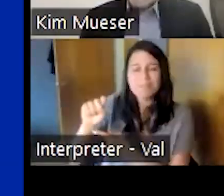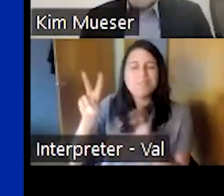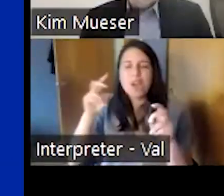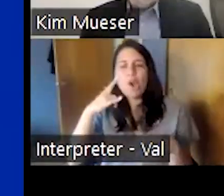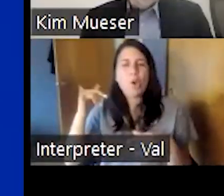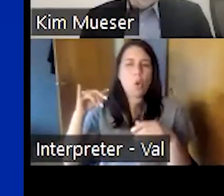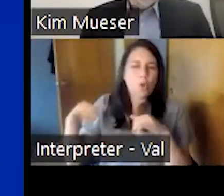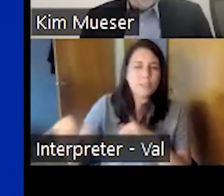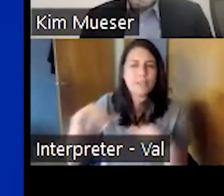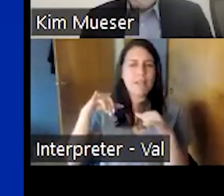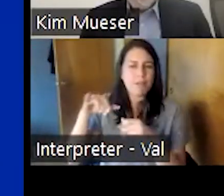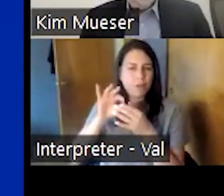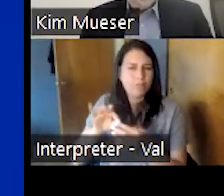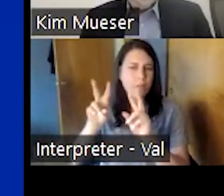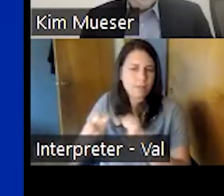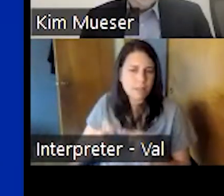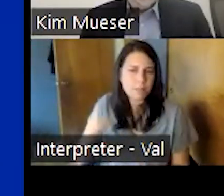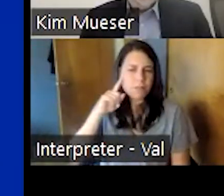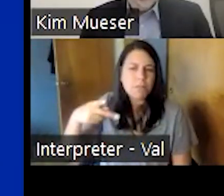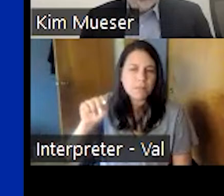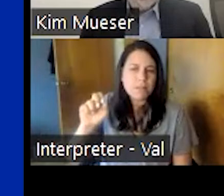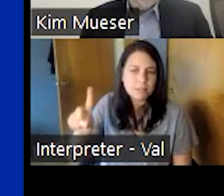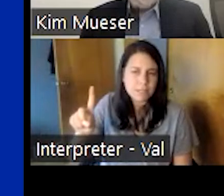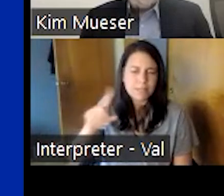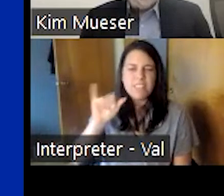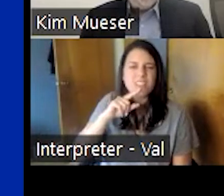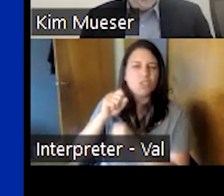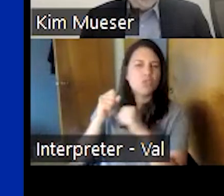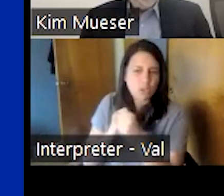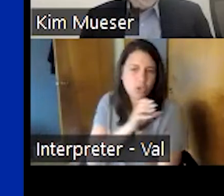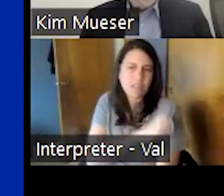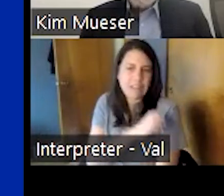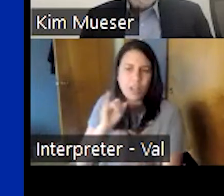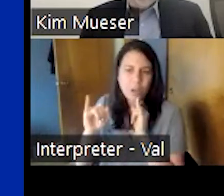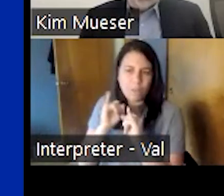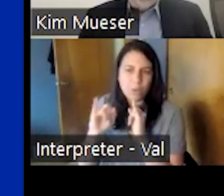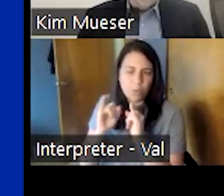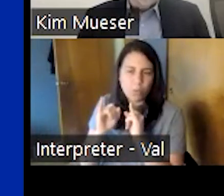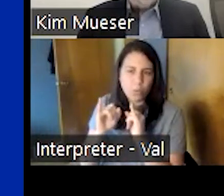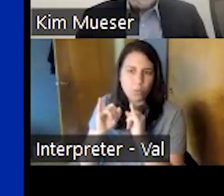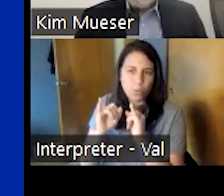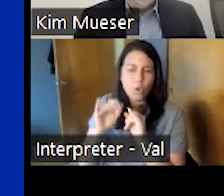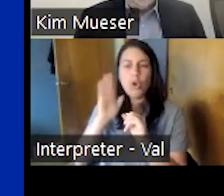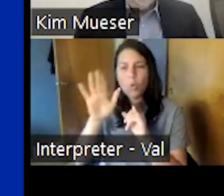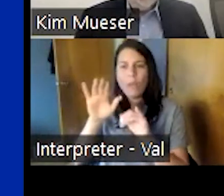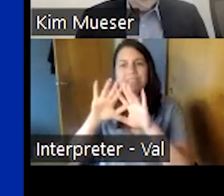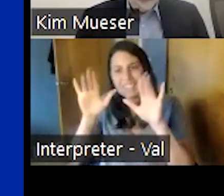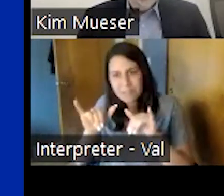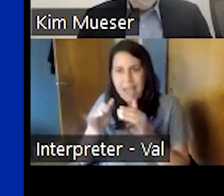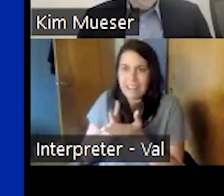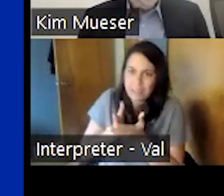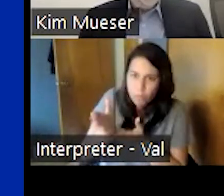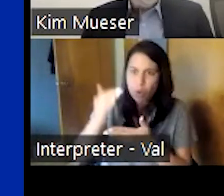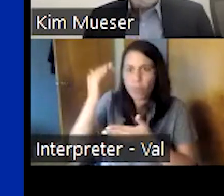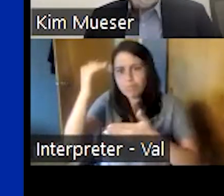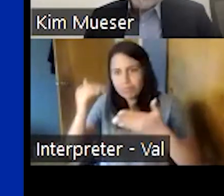when it comes to the assessment of PTSD, a structured clinical interview that systematically goes through PTSD symptoms. And what you